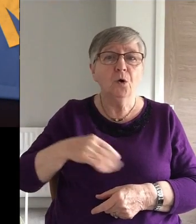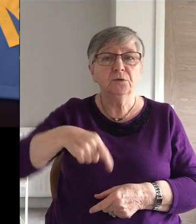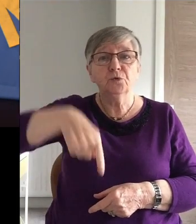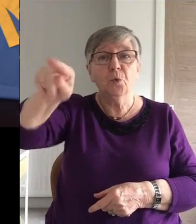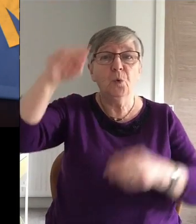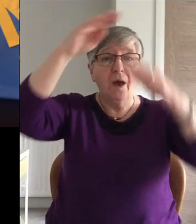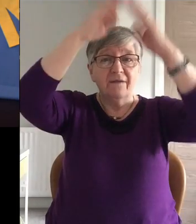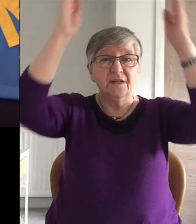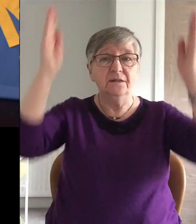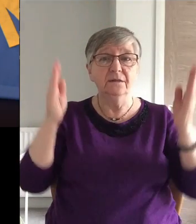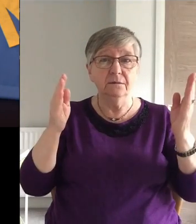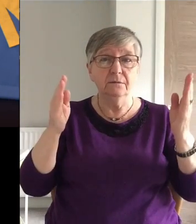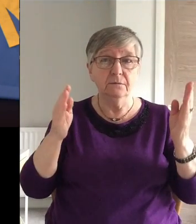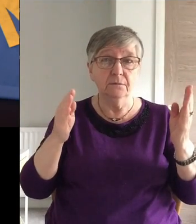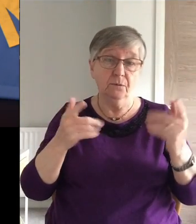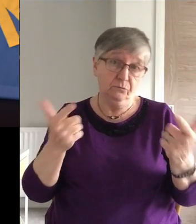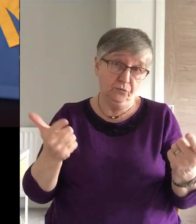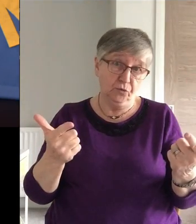heaven?"